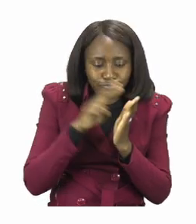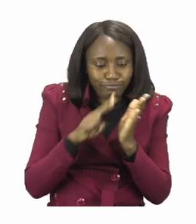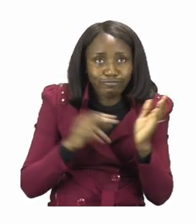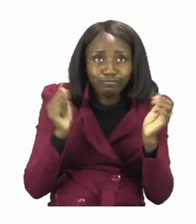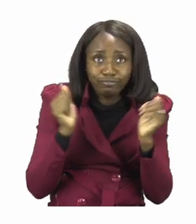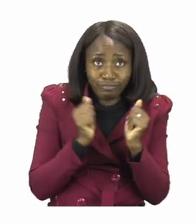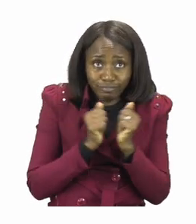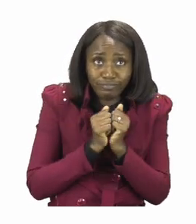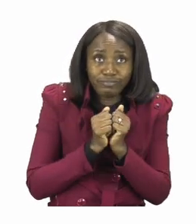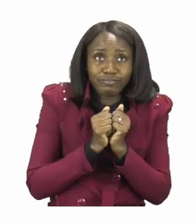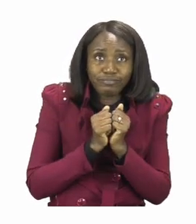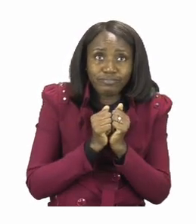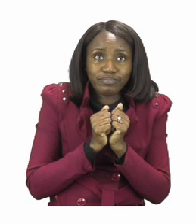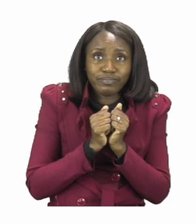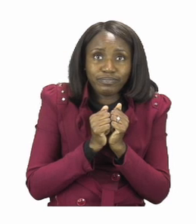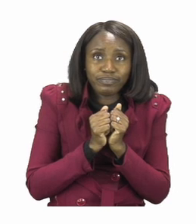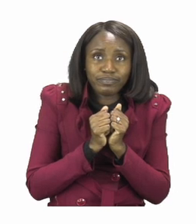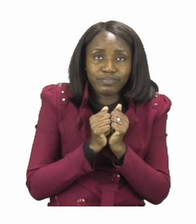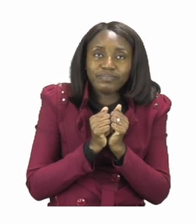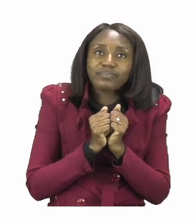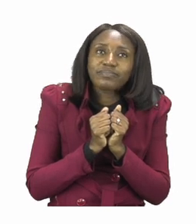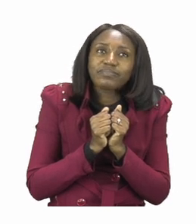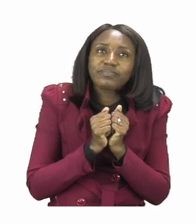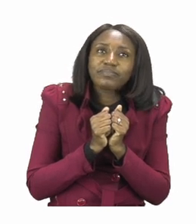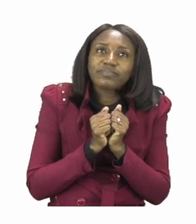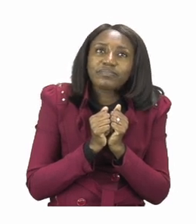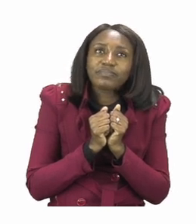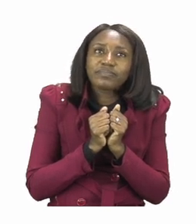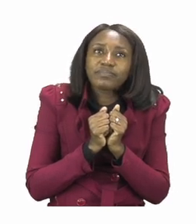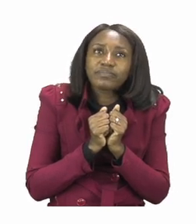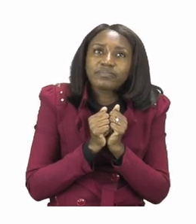the first part and the second part.